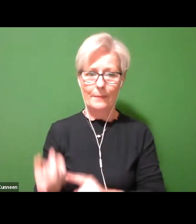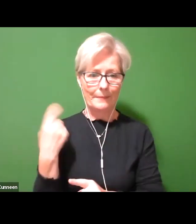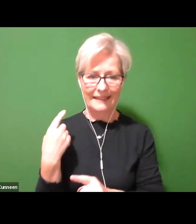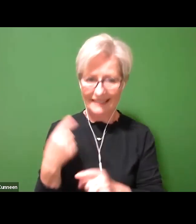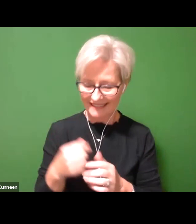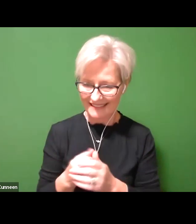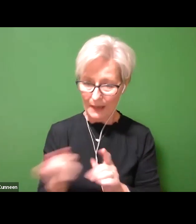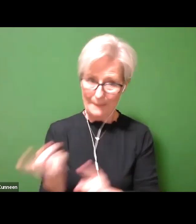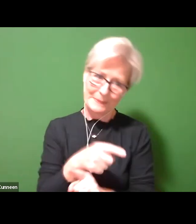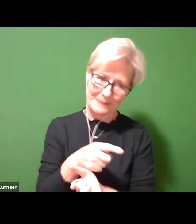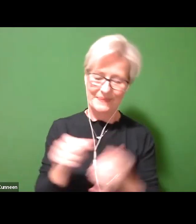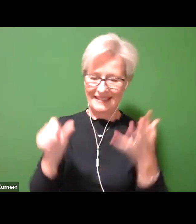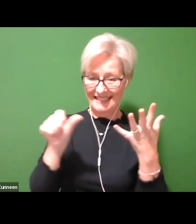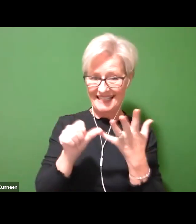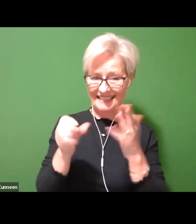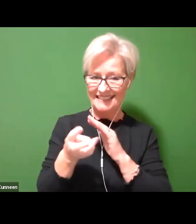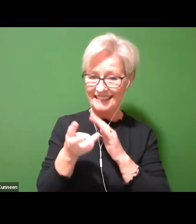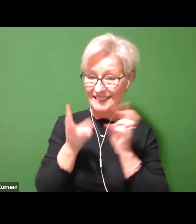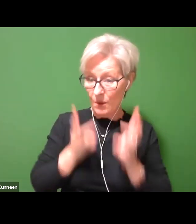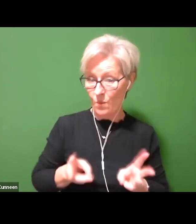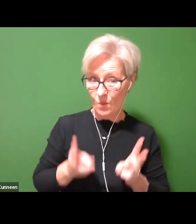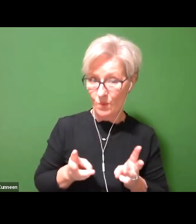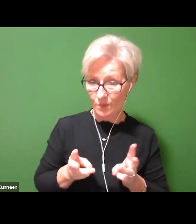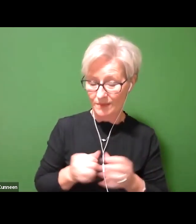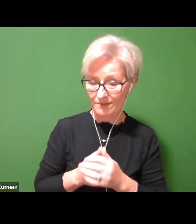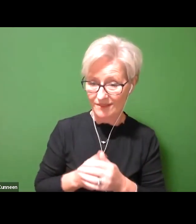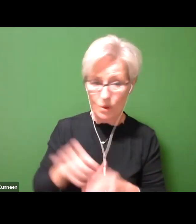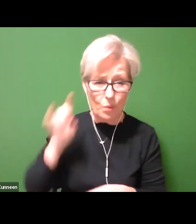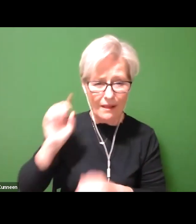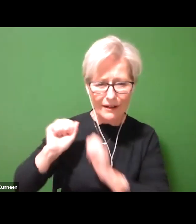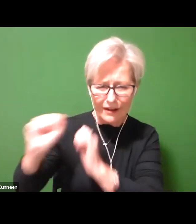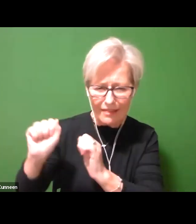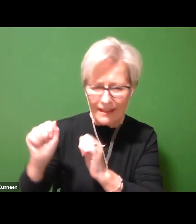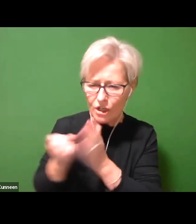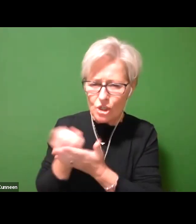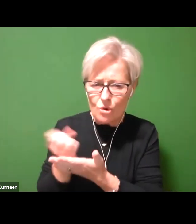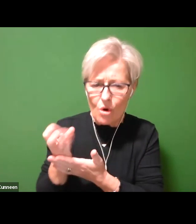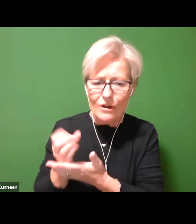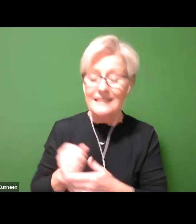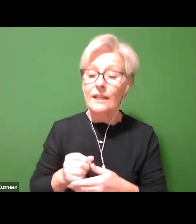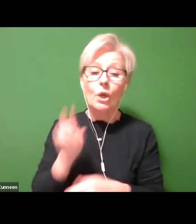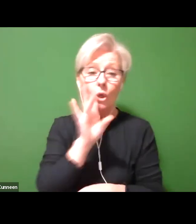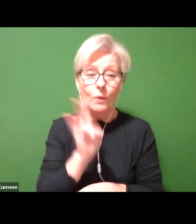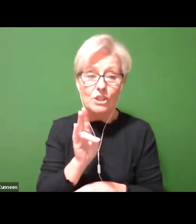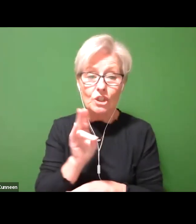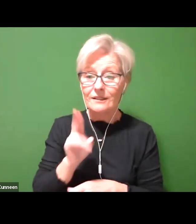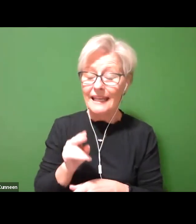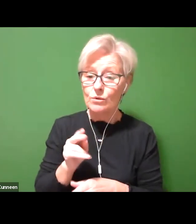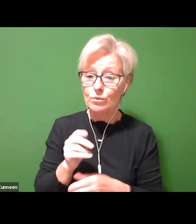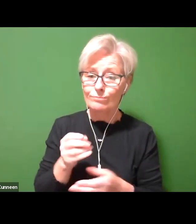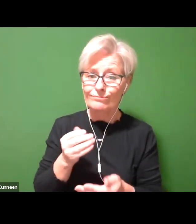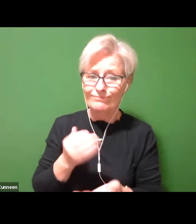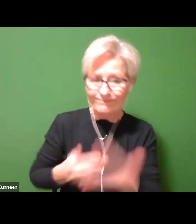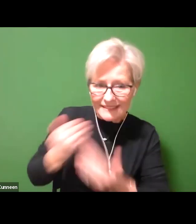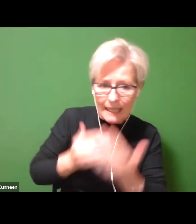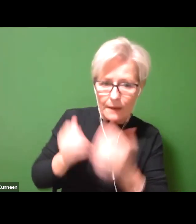which I referred to earlier on, and we're going to hear a little bit more about them. We asked them the question, can you tell us about your menopause? And let's hear a